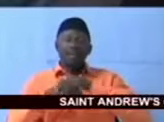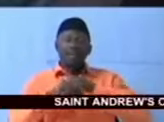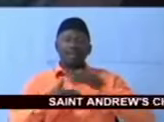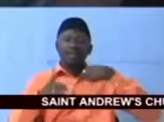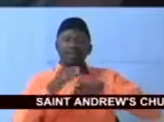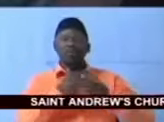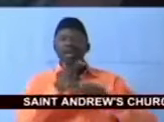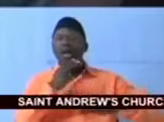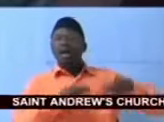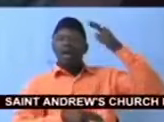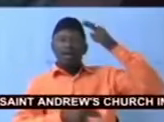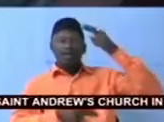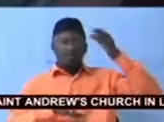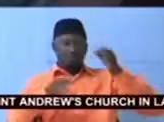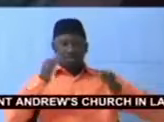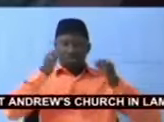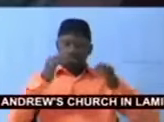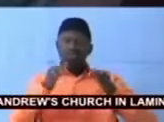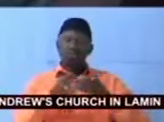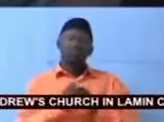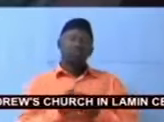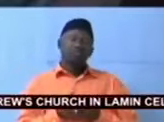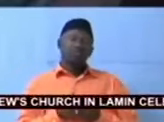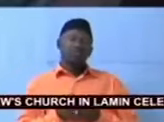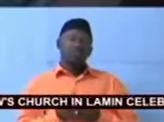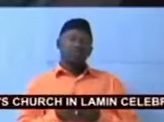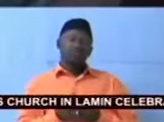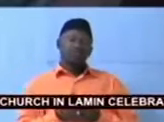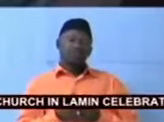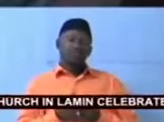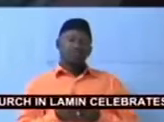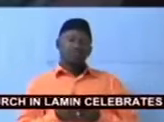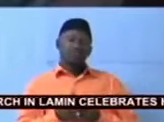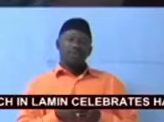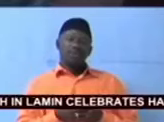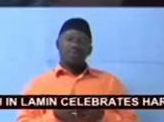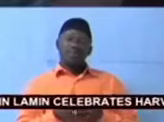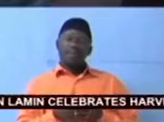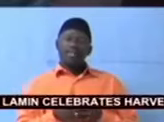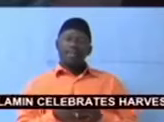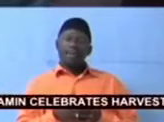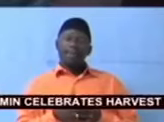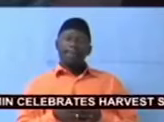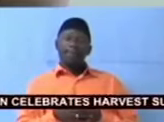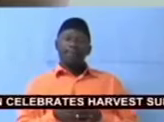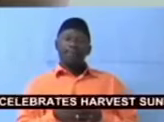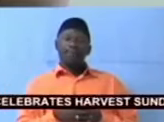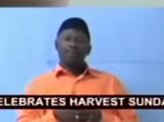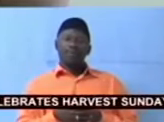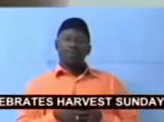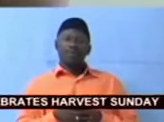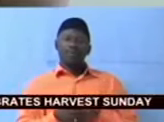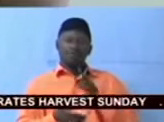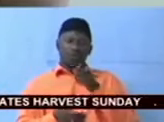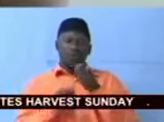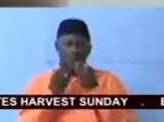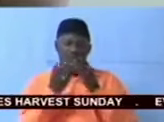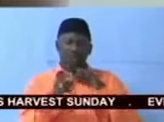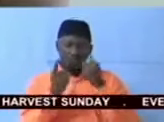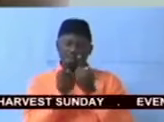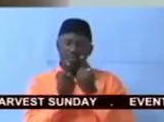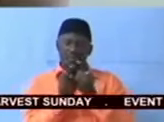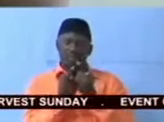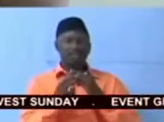Court bi mu ngi essesu rek ci até bo tefar bo num tollu. Mr. Gomez, you just said something interesting. You said that was the